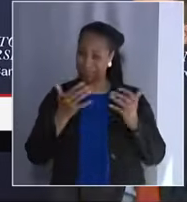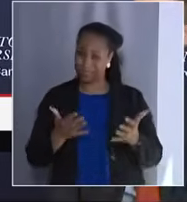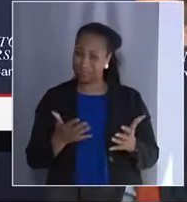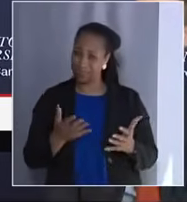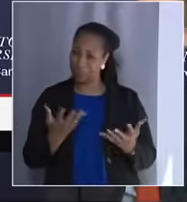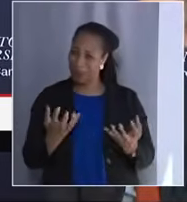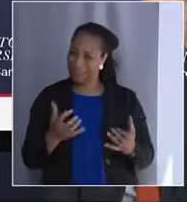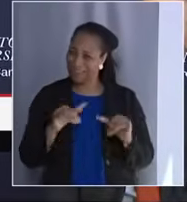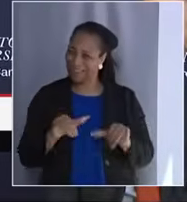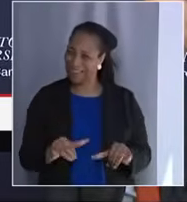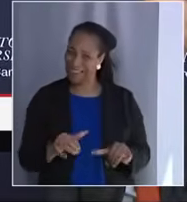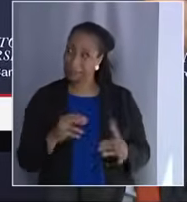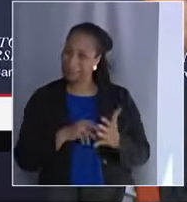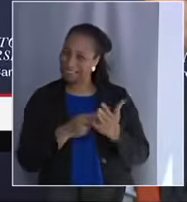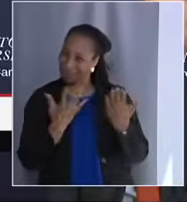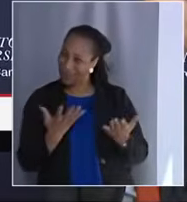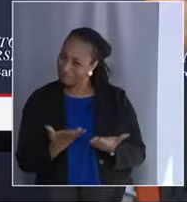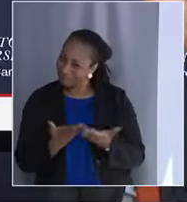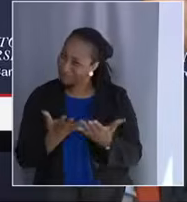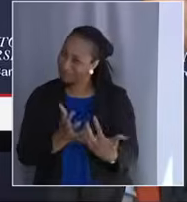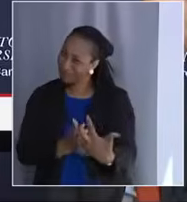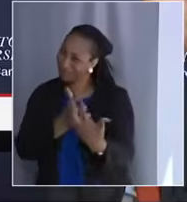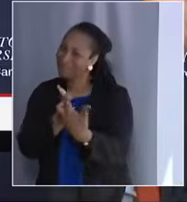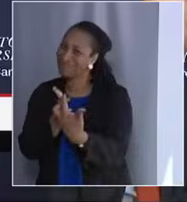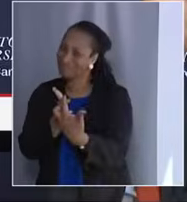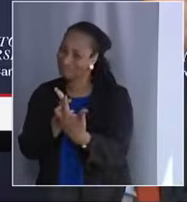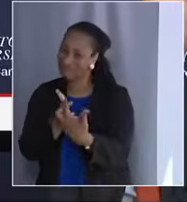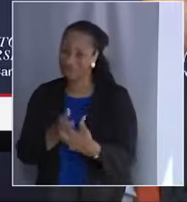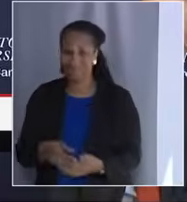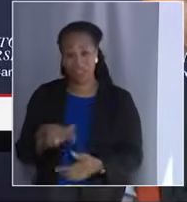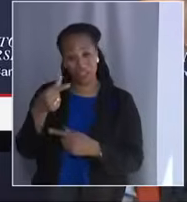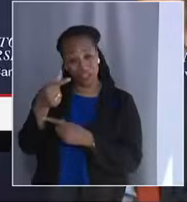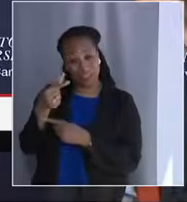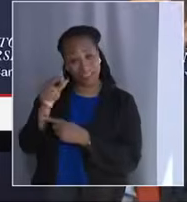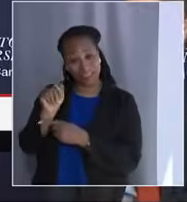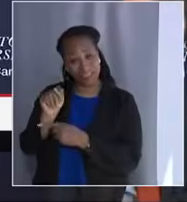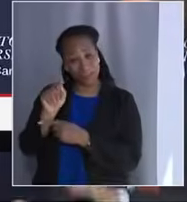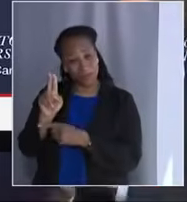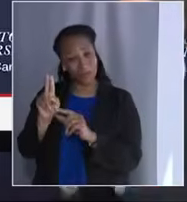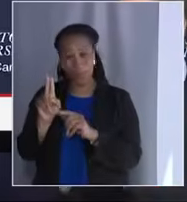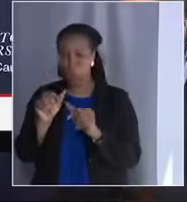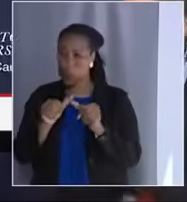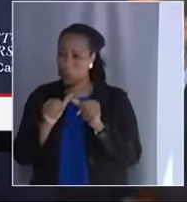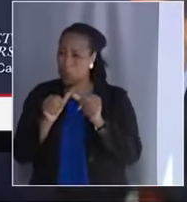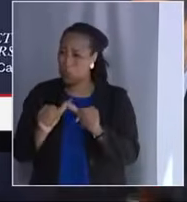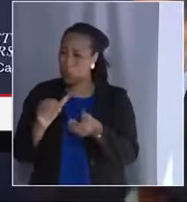be our great partner, because you have been for 2 centuries. Congratulations.